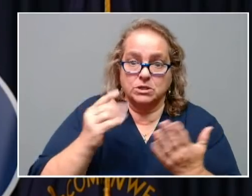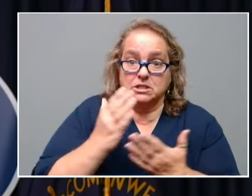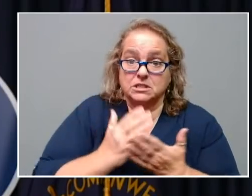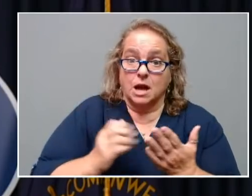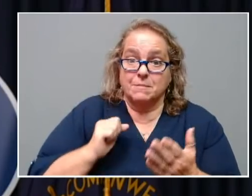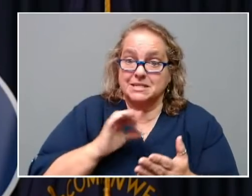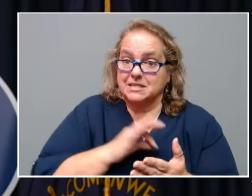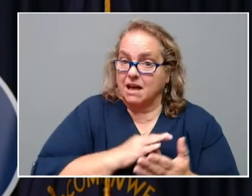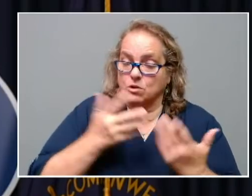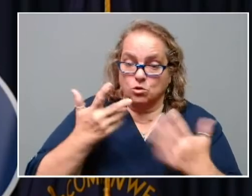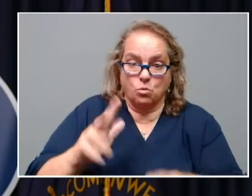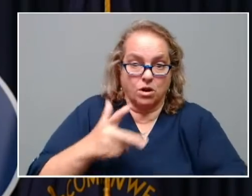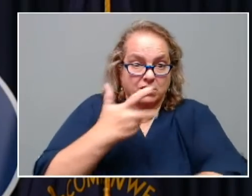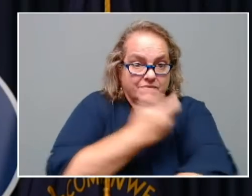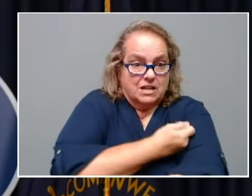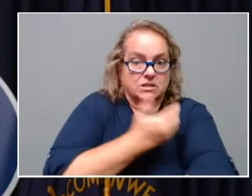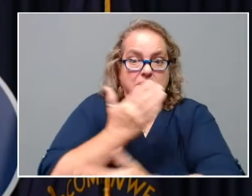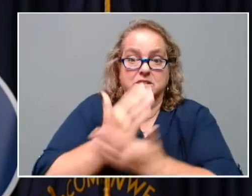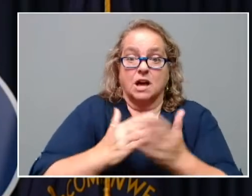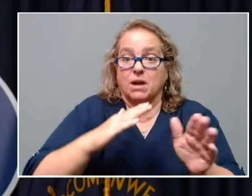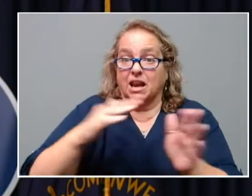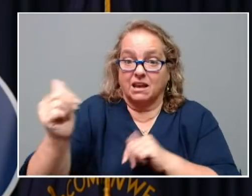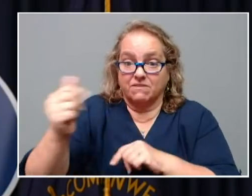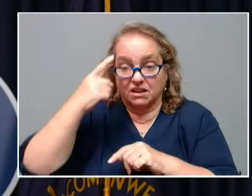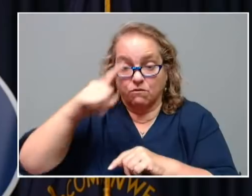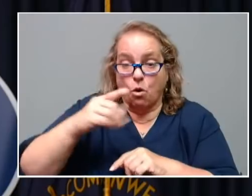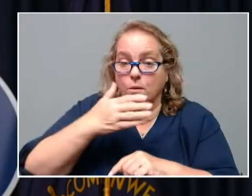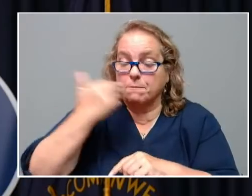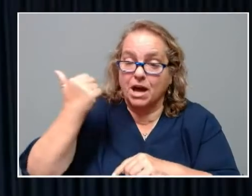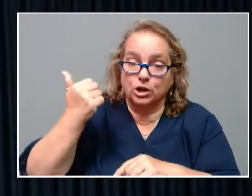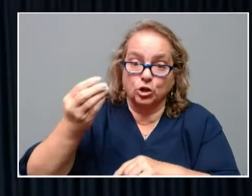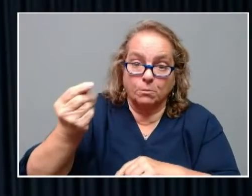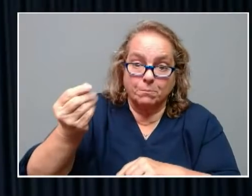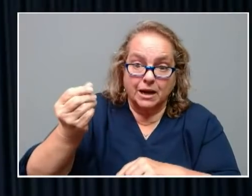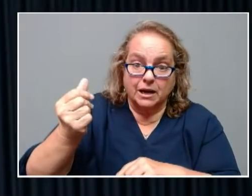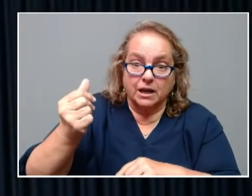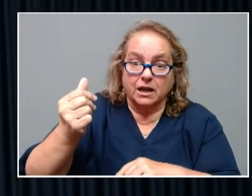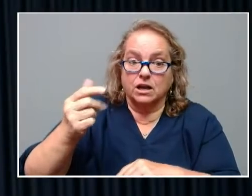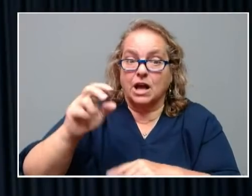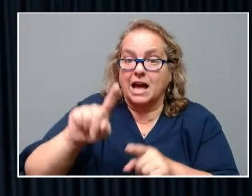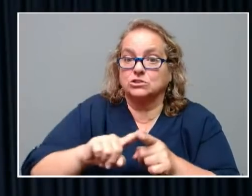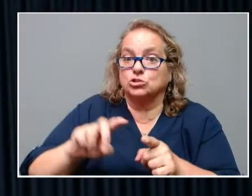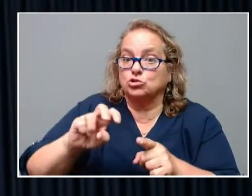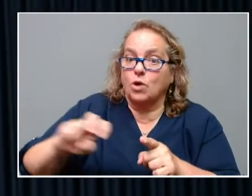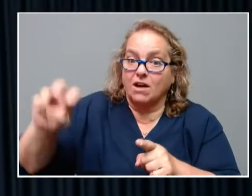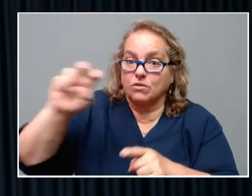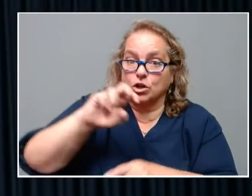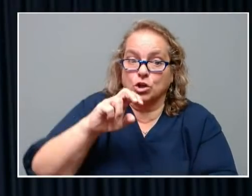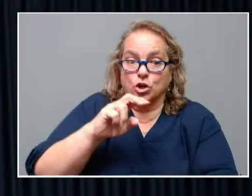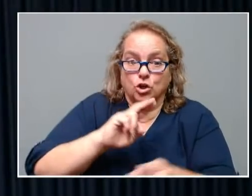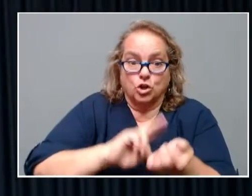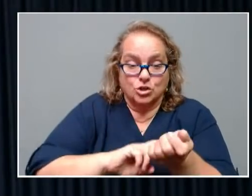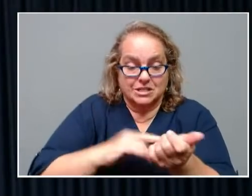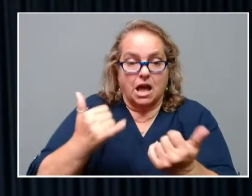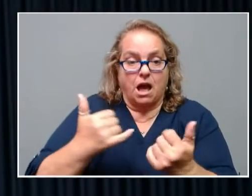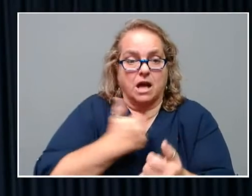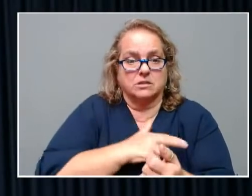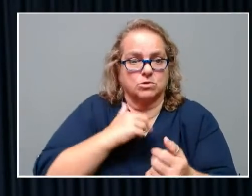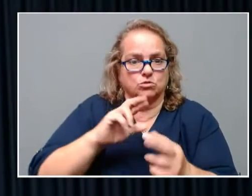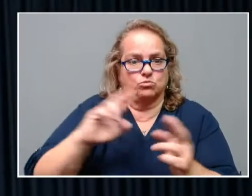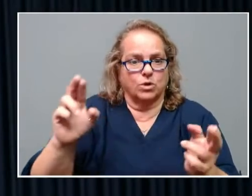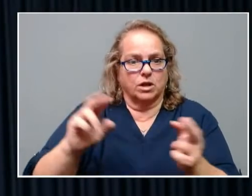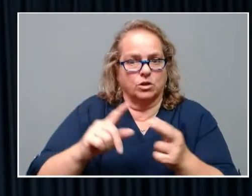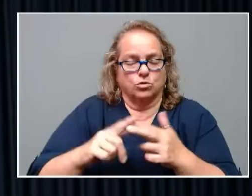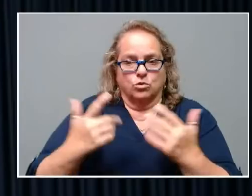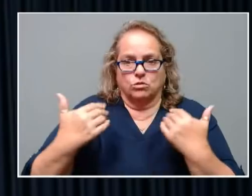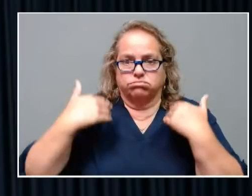some are leaving for more lucrative compensation as traveling nurses, and how hospitals are nearing a breaking point. Sounded very similar